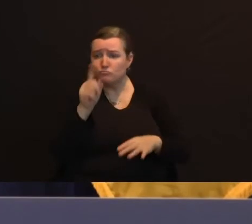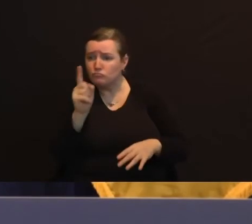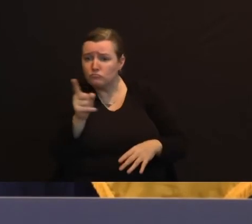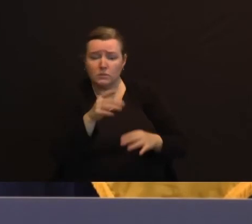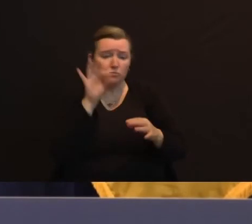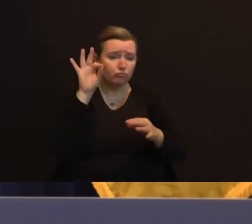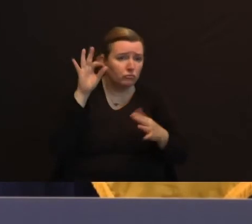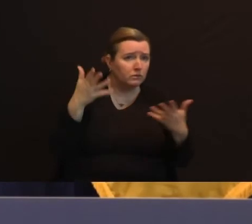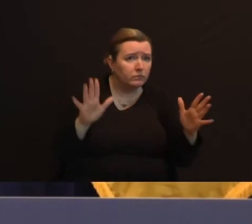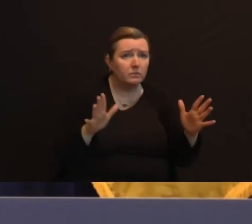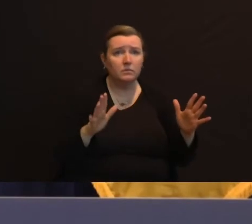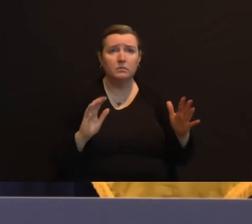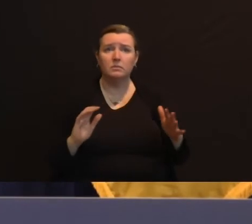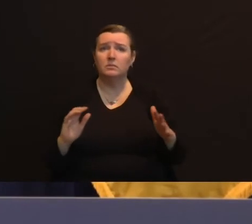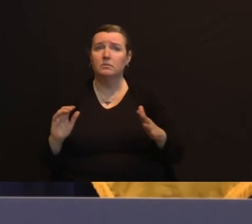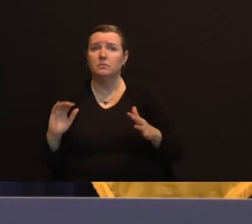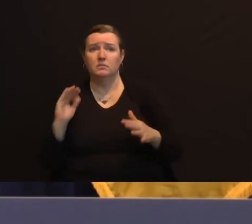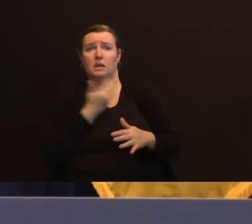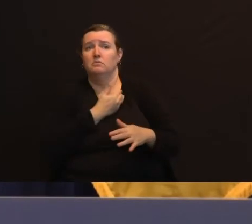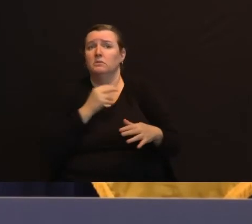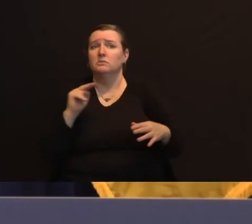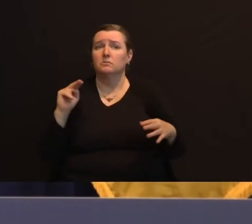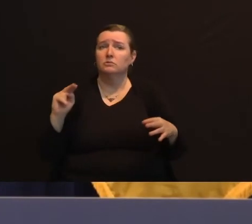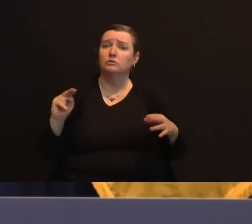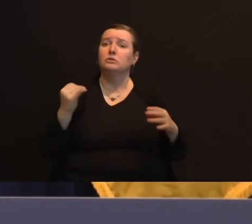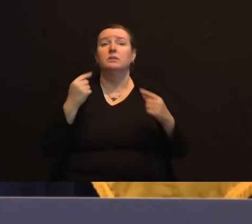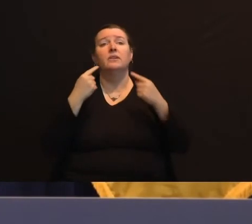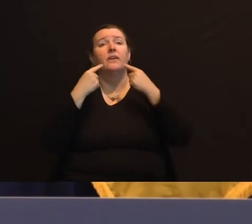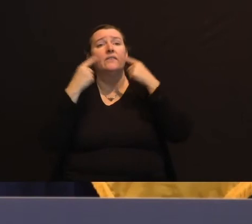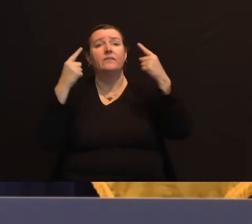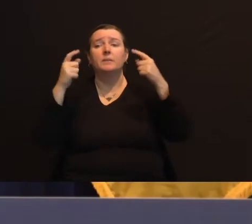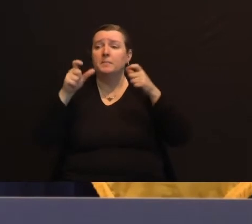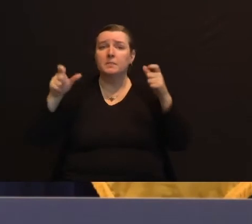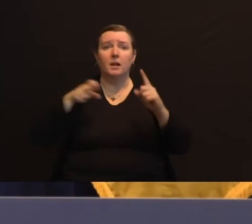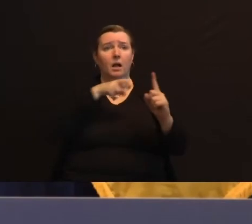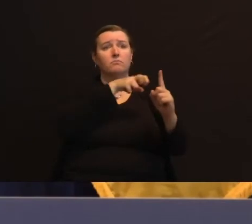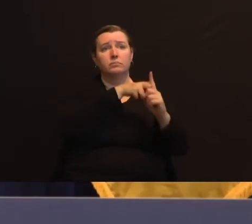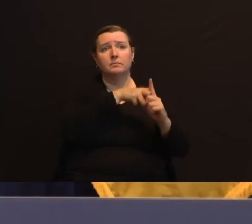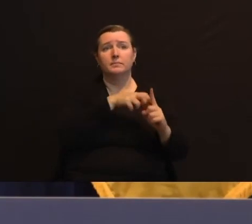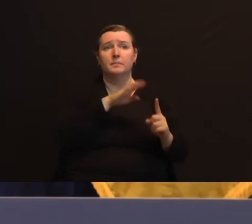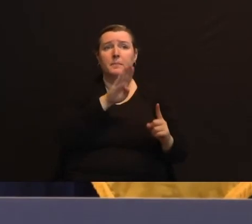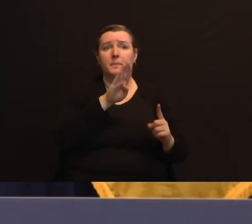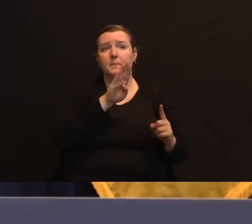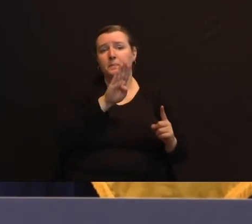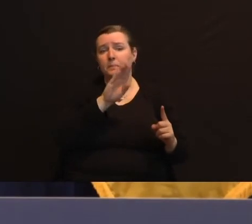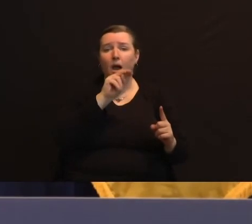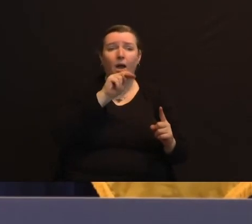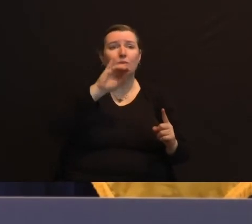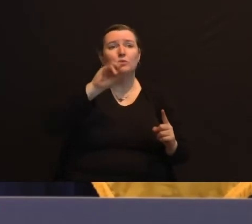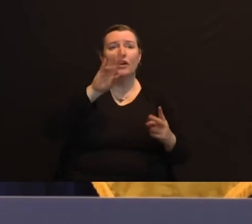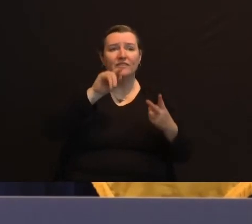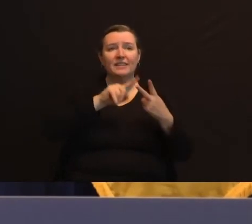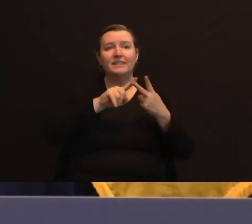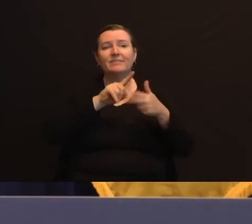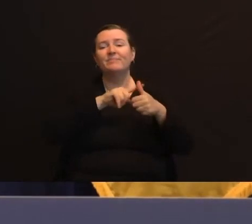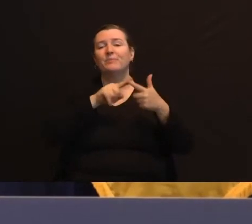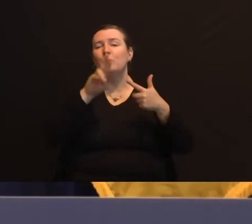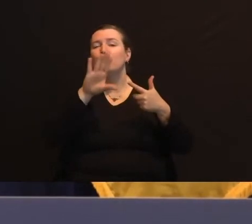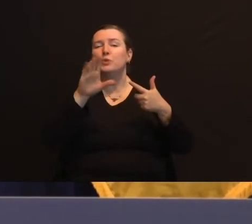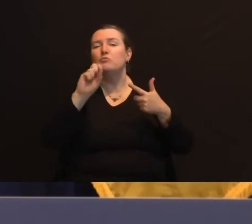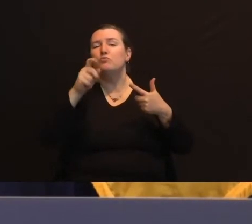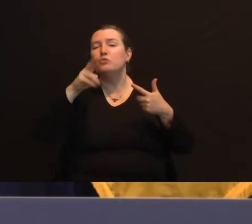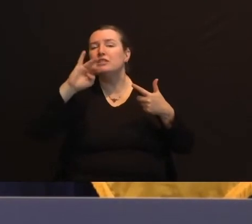Jon Stewart, icons reminding folks wear a darn mask. I won't quote their exact